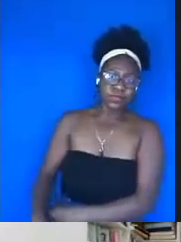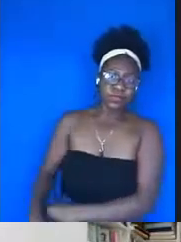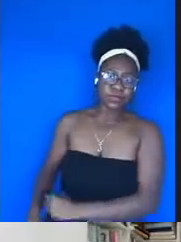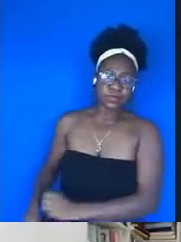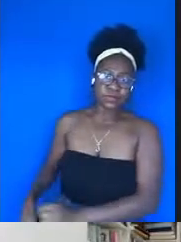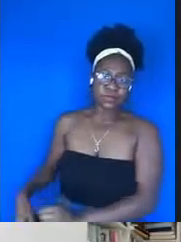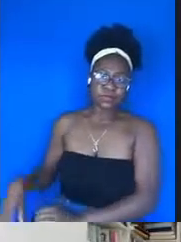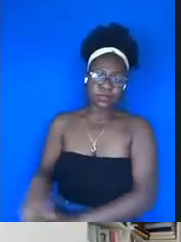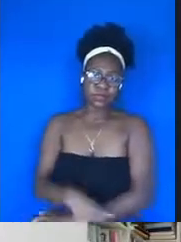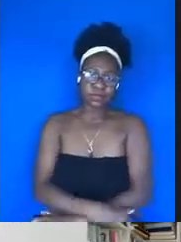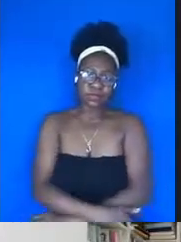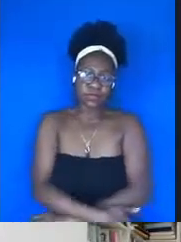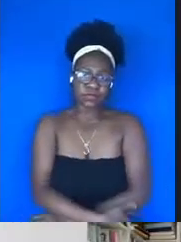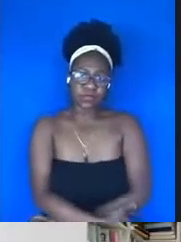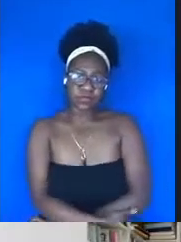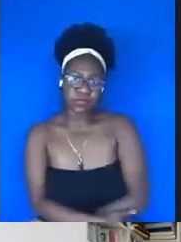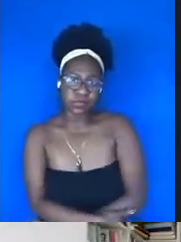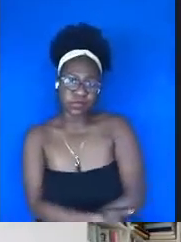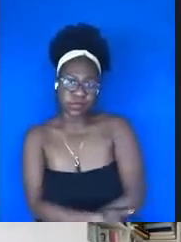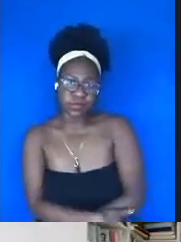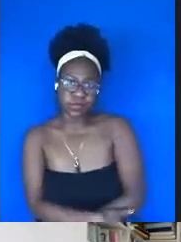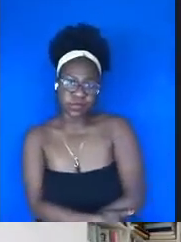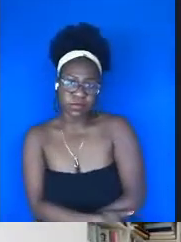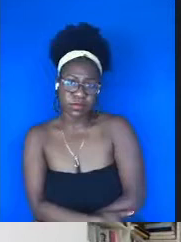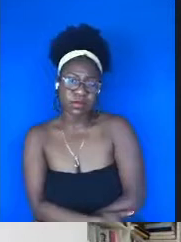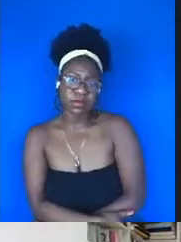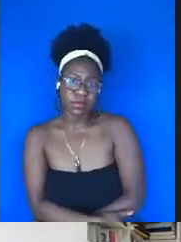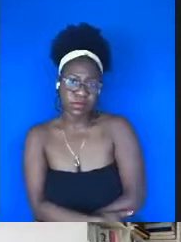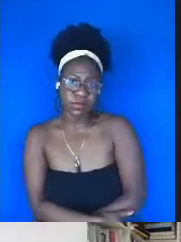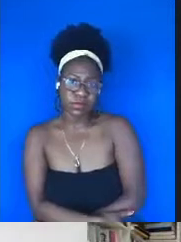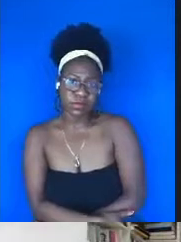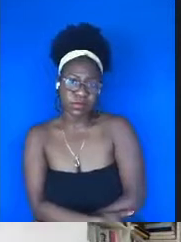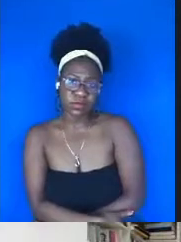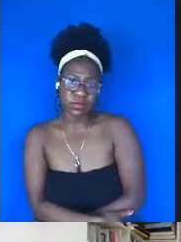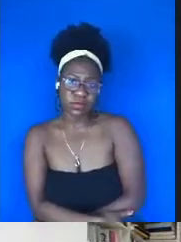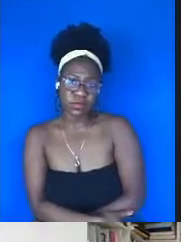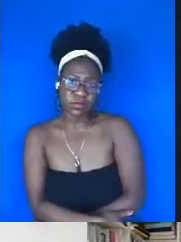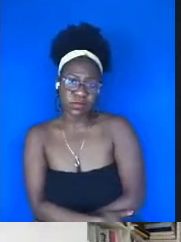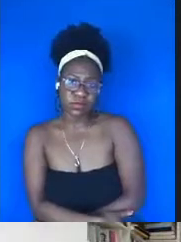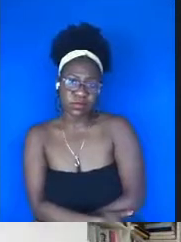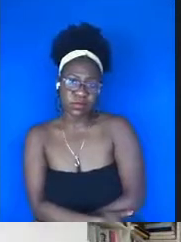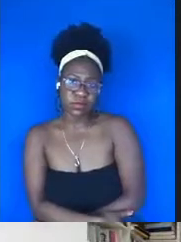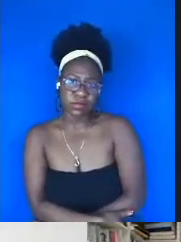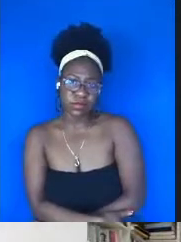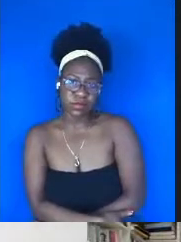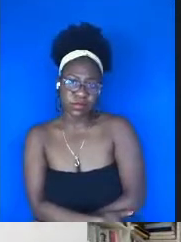like people of color violence against other people of color? And that kind of brought up,